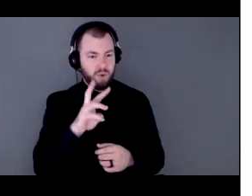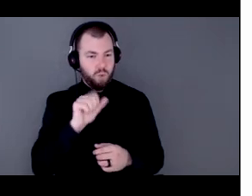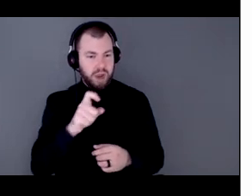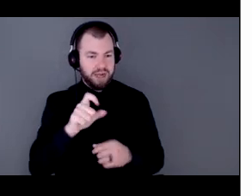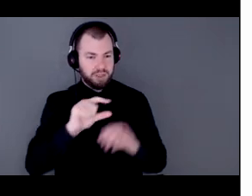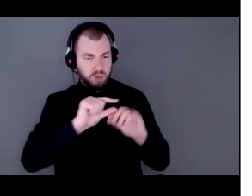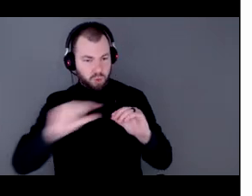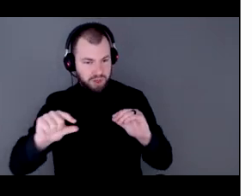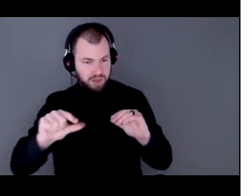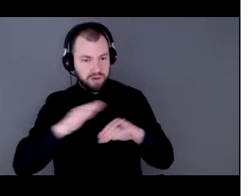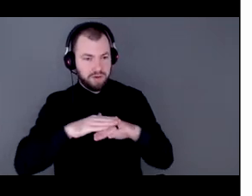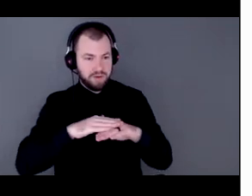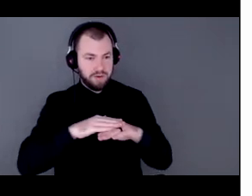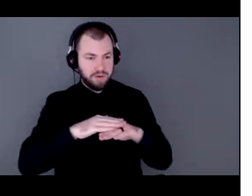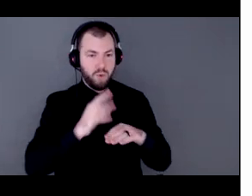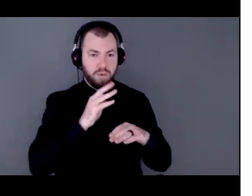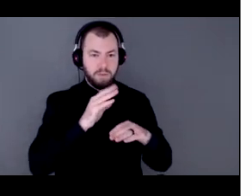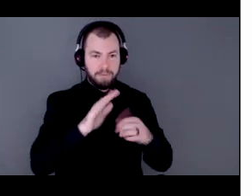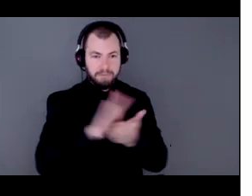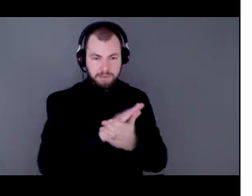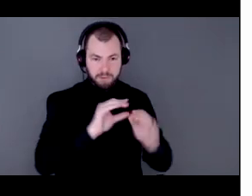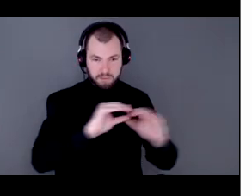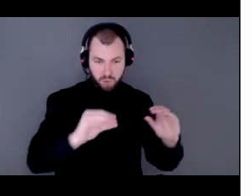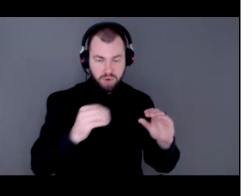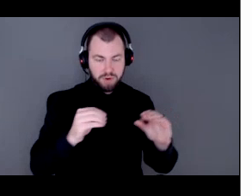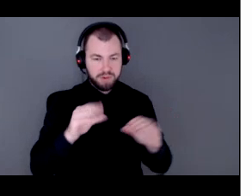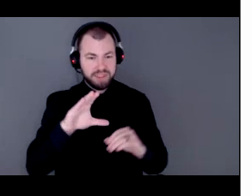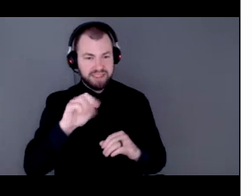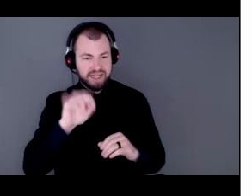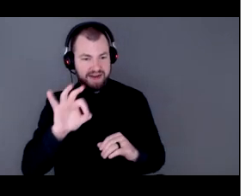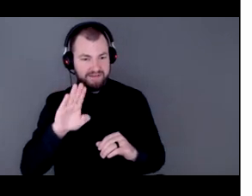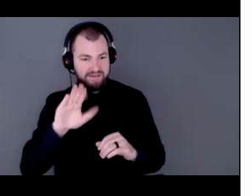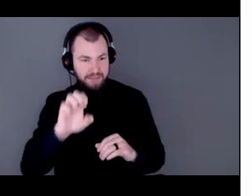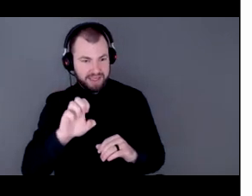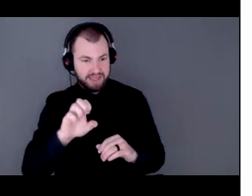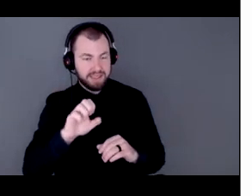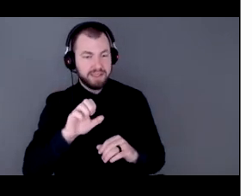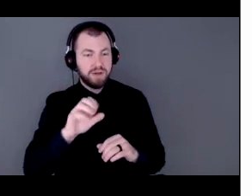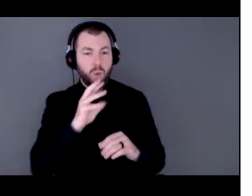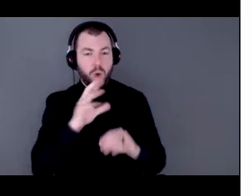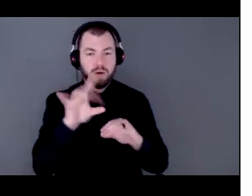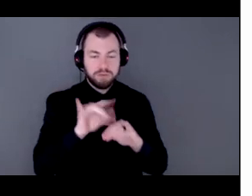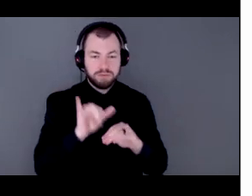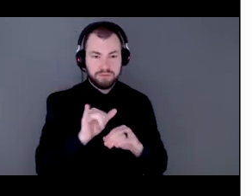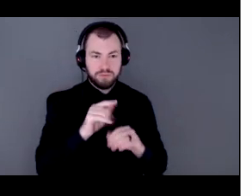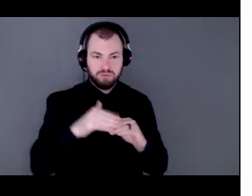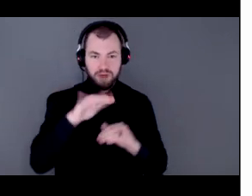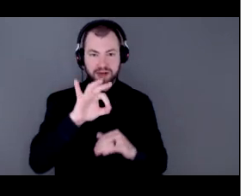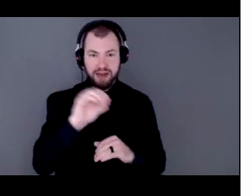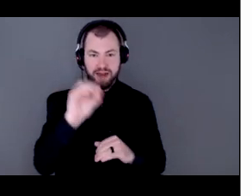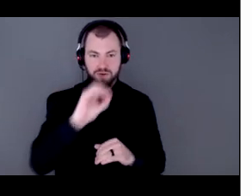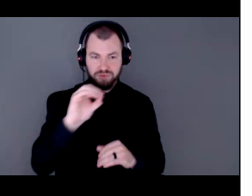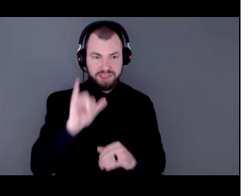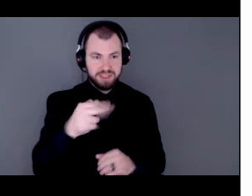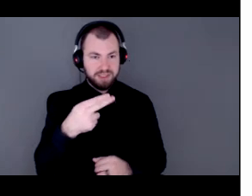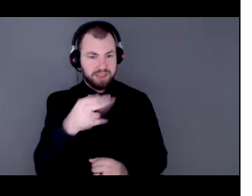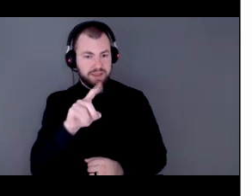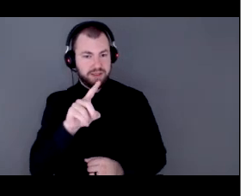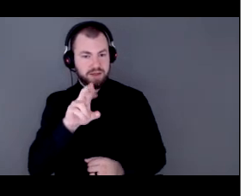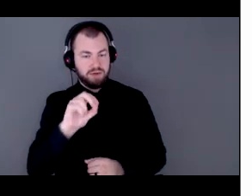the water contact angle is actually greater than 90 degrees, which is hydrophobic, so that's good. And our